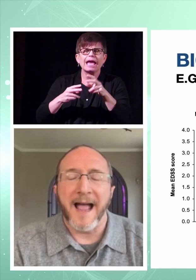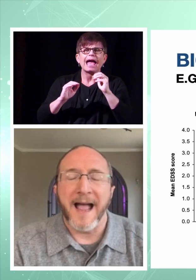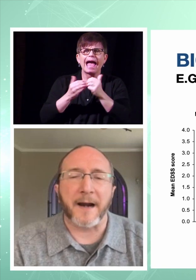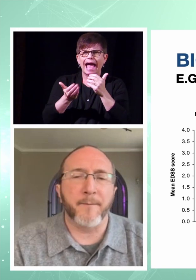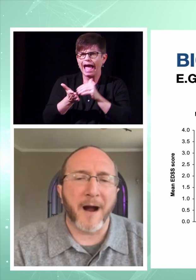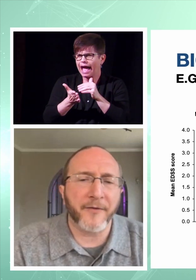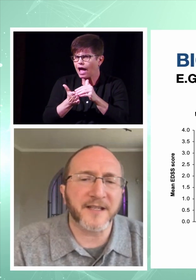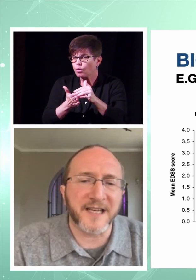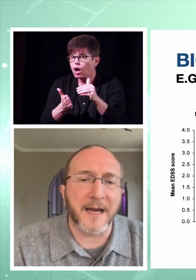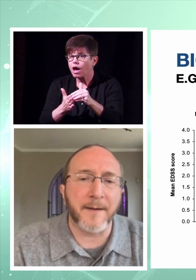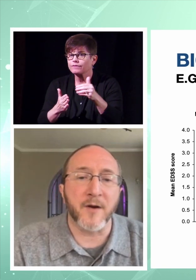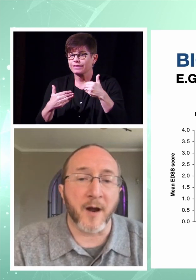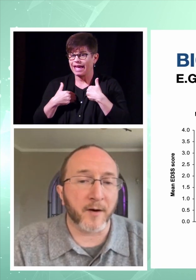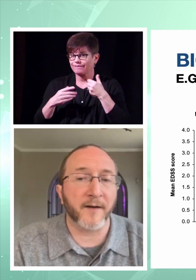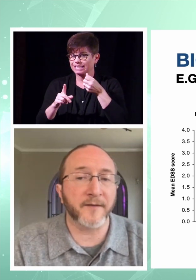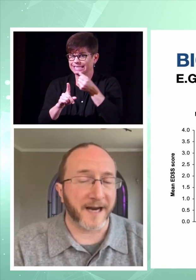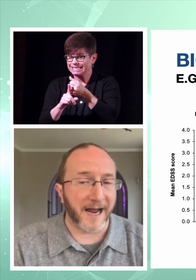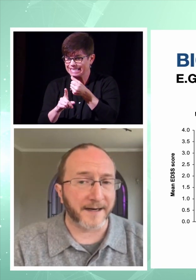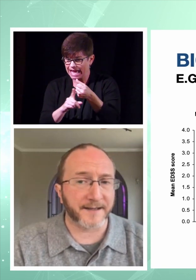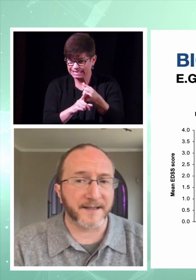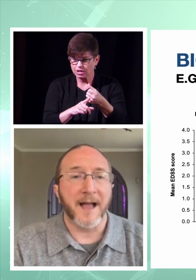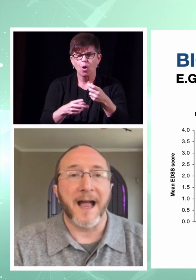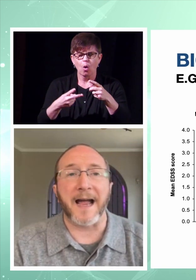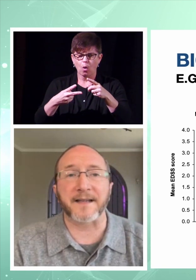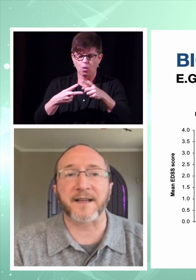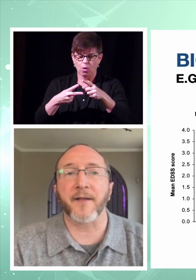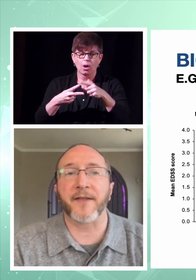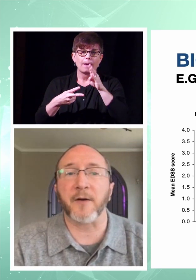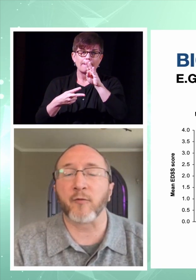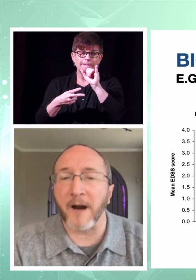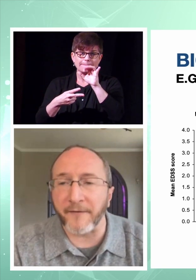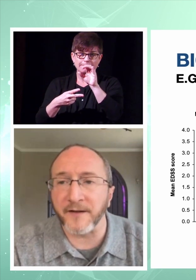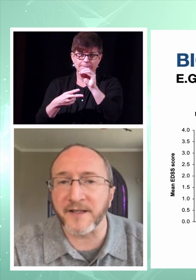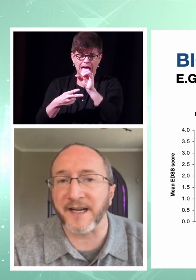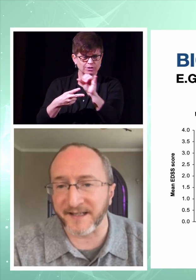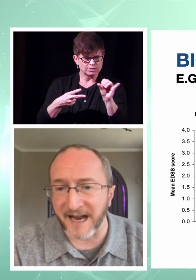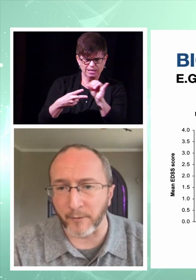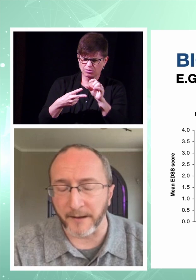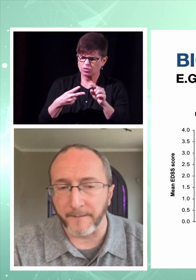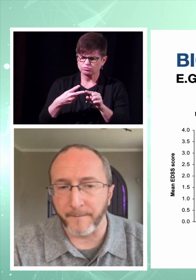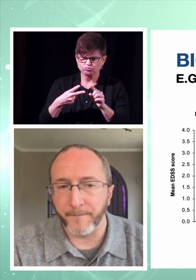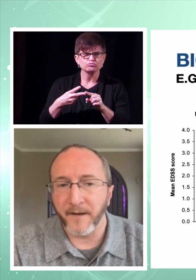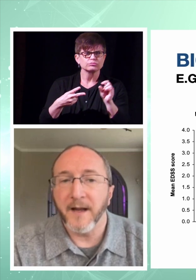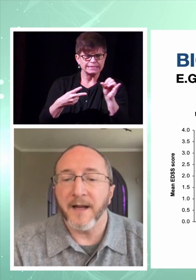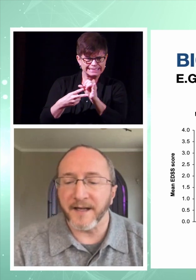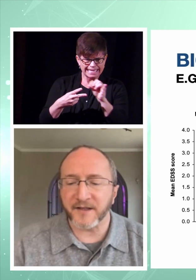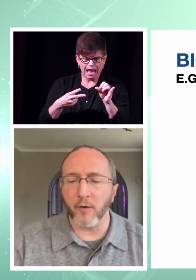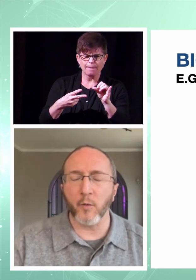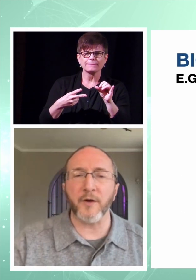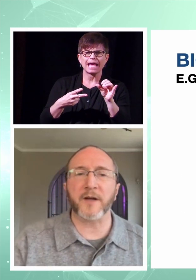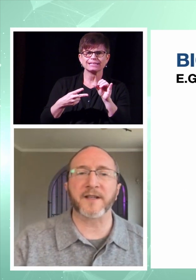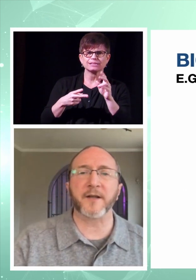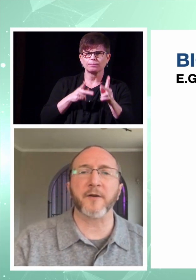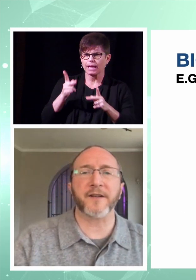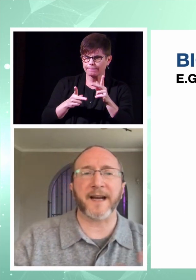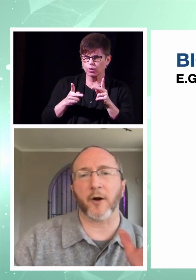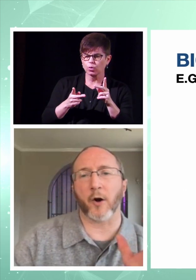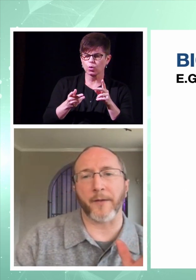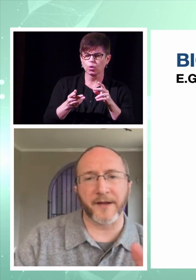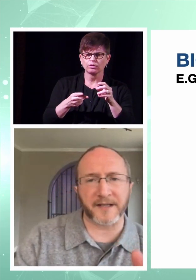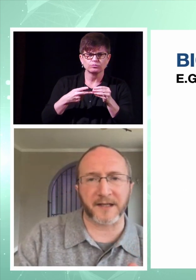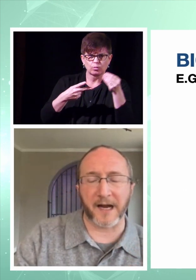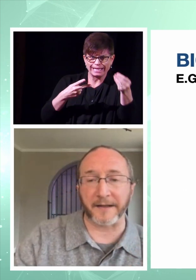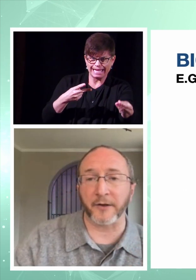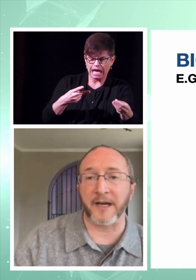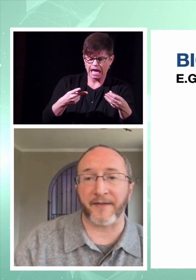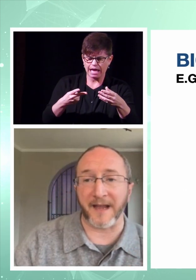natalizumab had about the same number of attacks as the reference Tysabri. And so when you consider the data